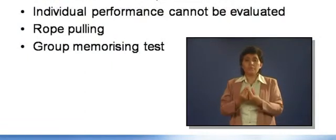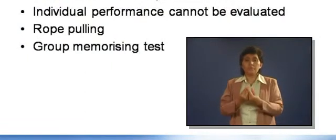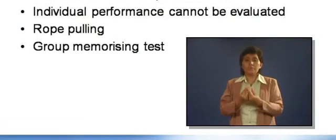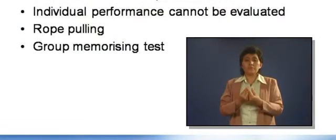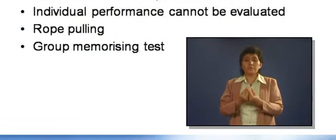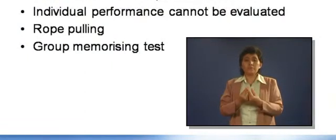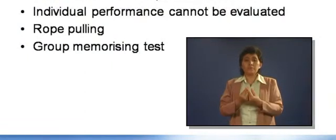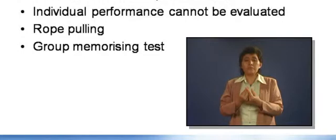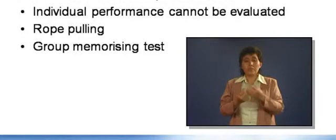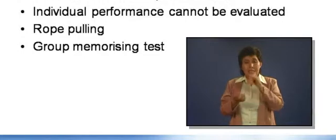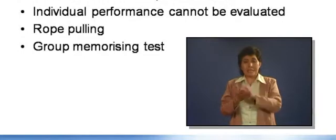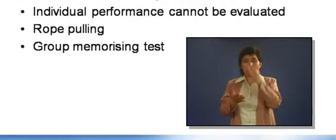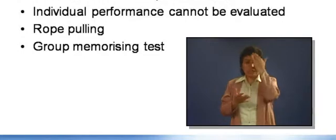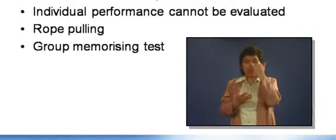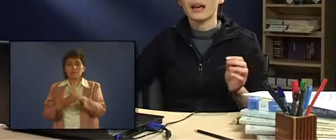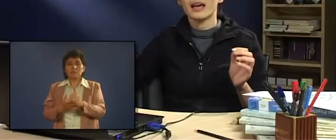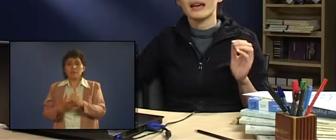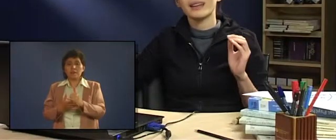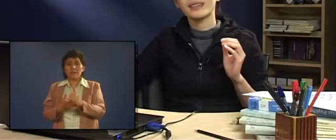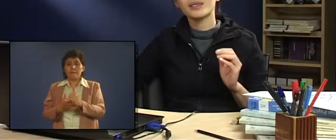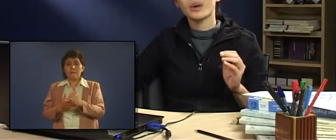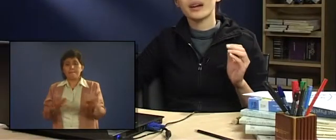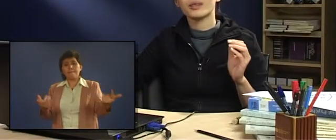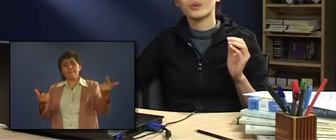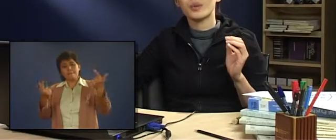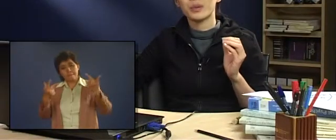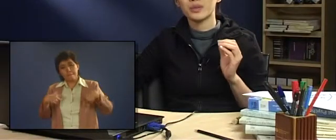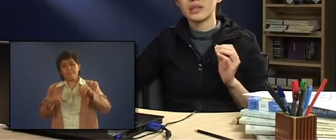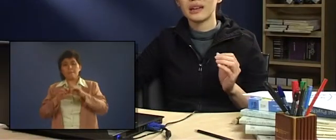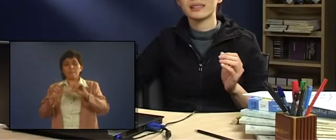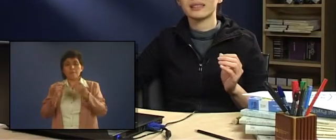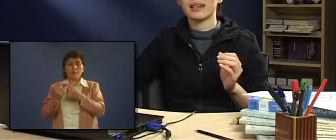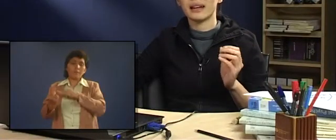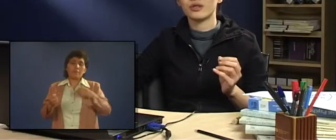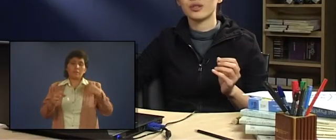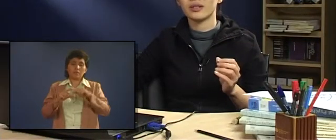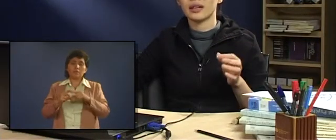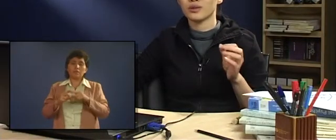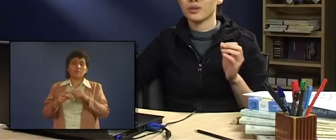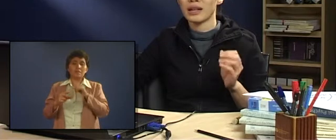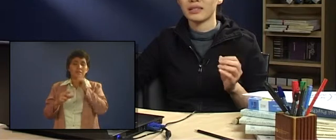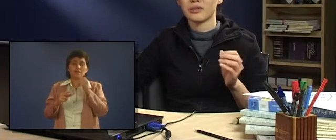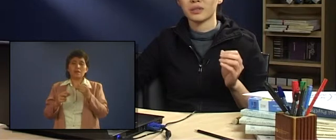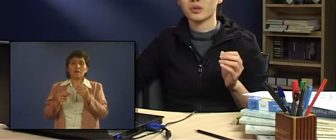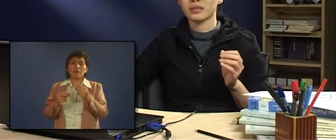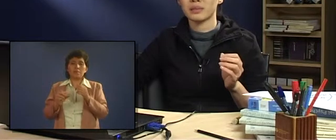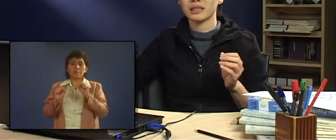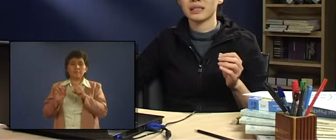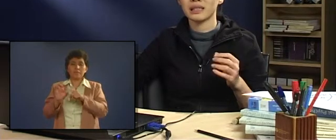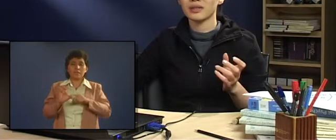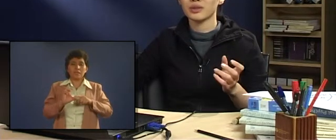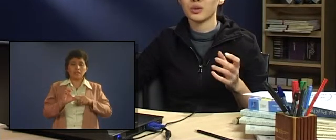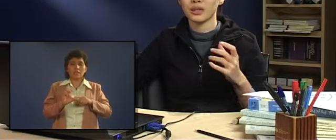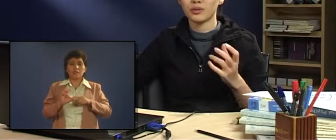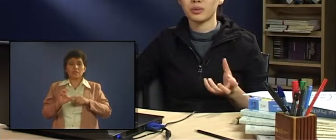not so important and not so obvious and that's where you put less energy and also less responsibility